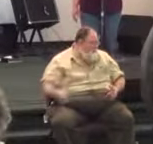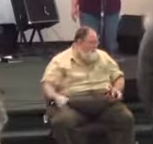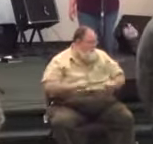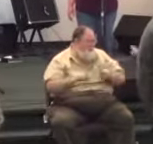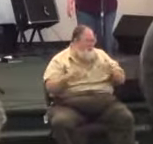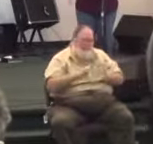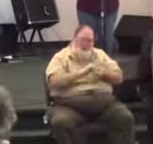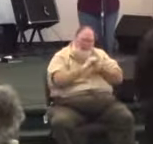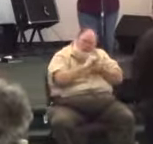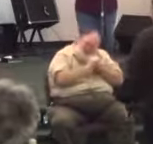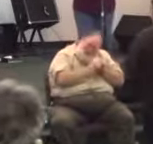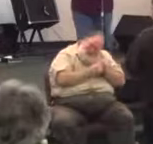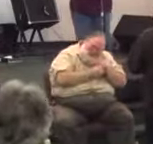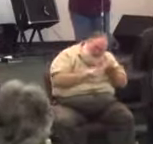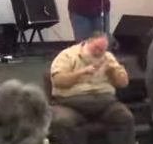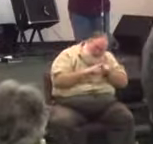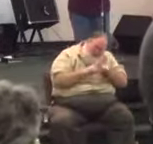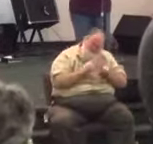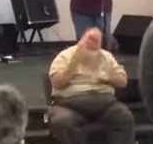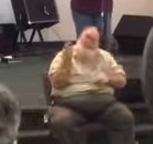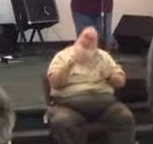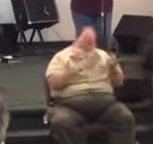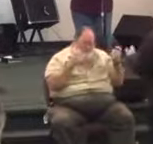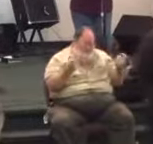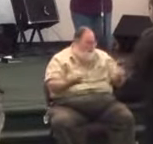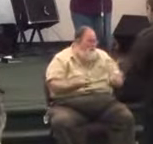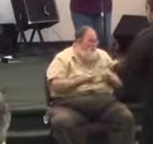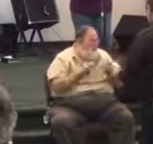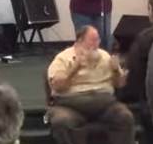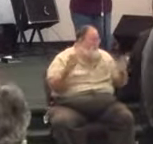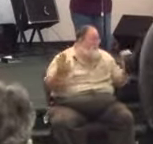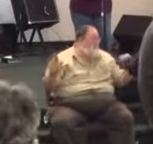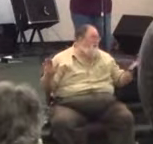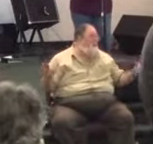never sin, suffered as if he did.